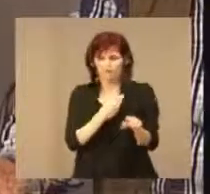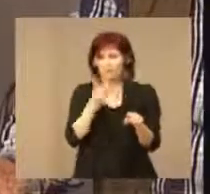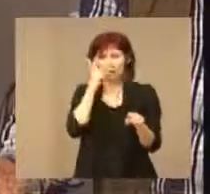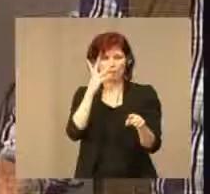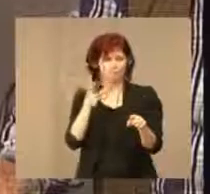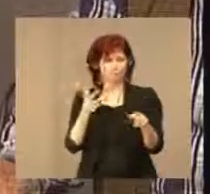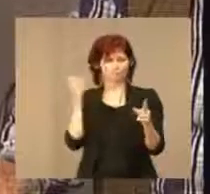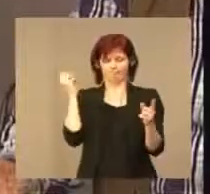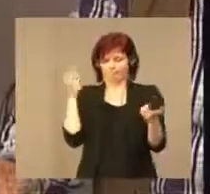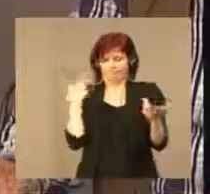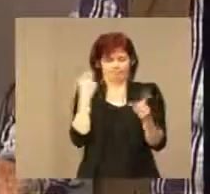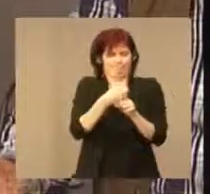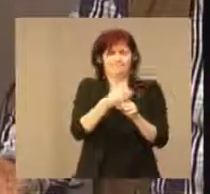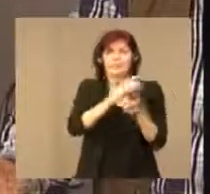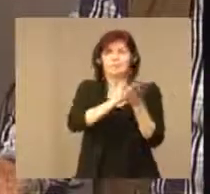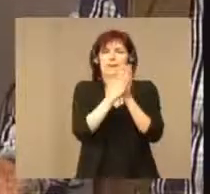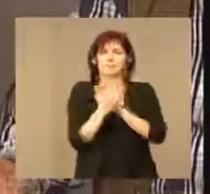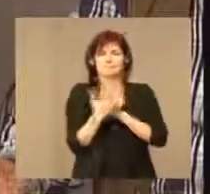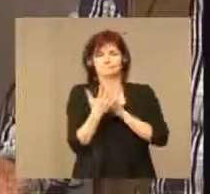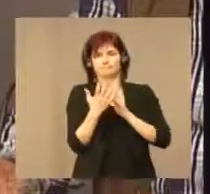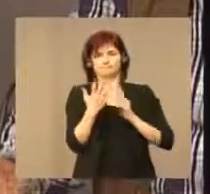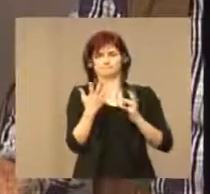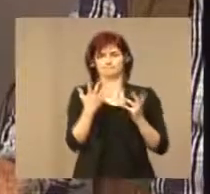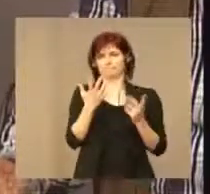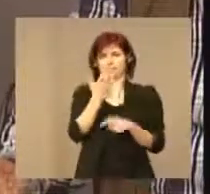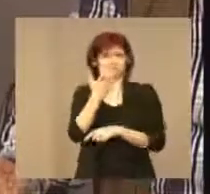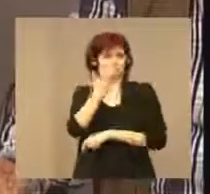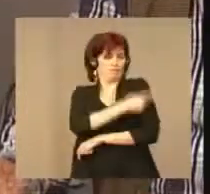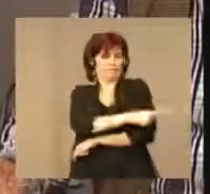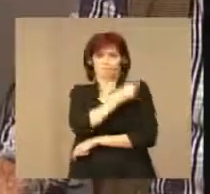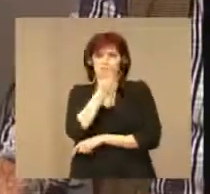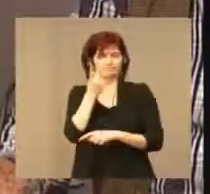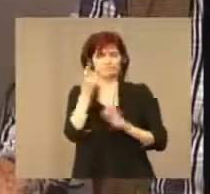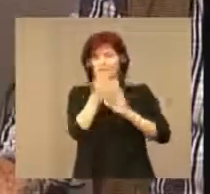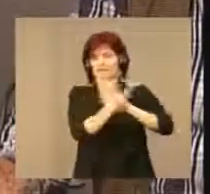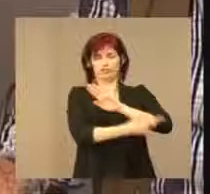municipal rules for that taxi. And you're treated differently